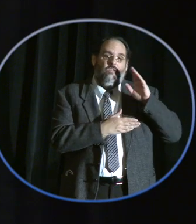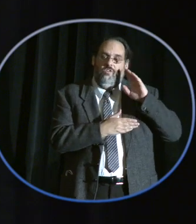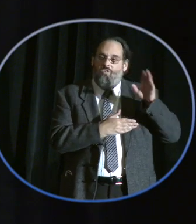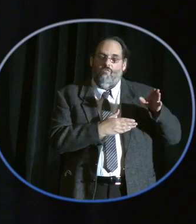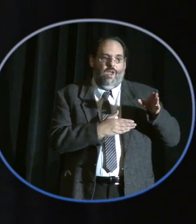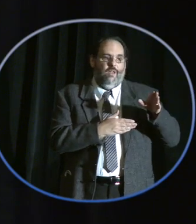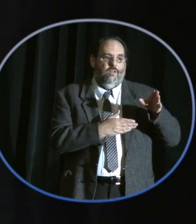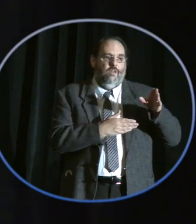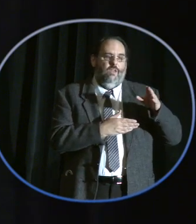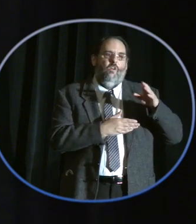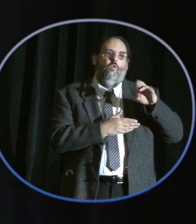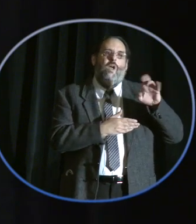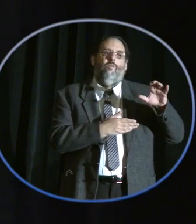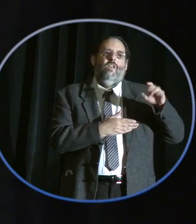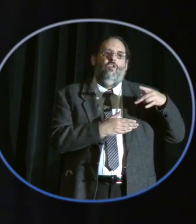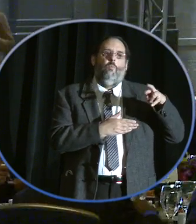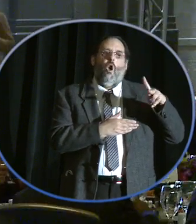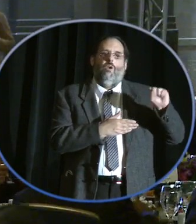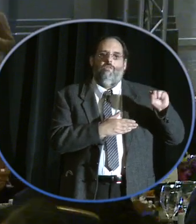and parks to help them